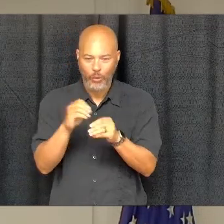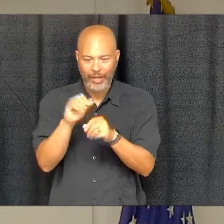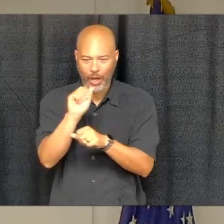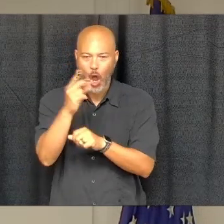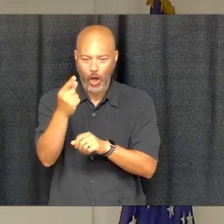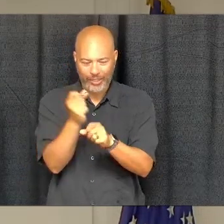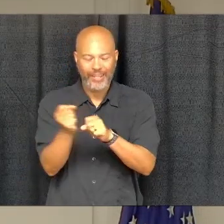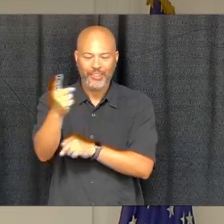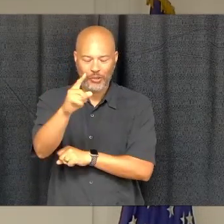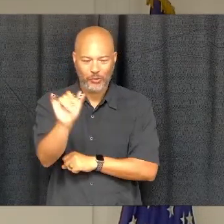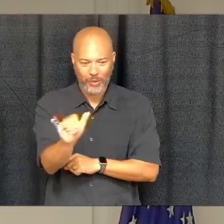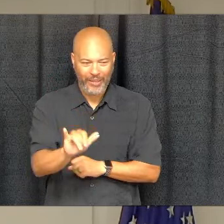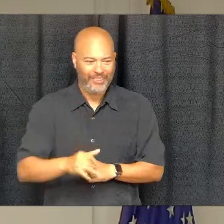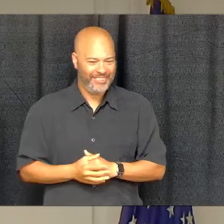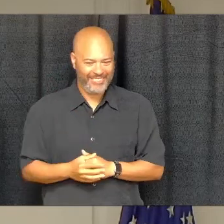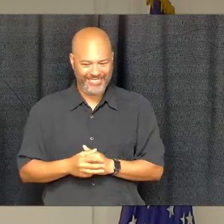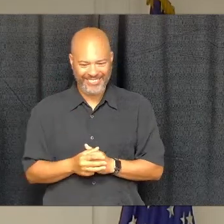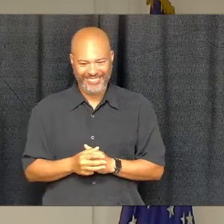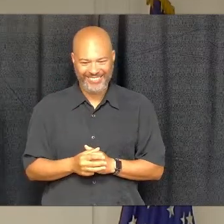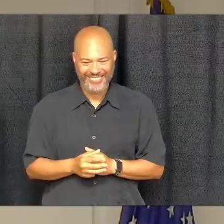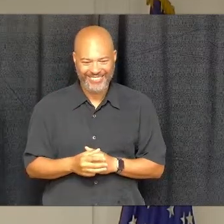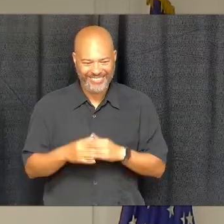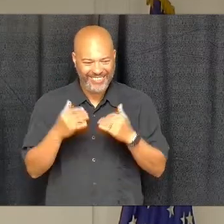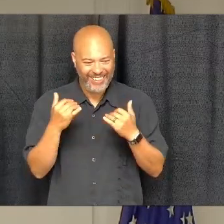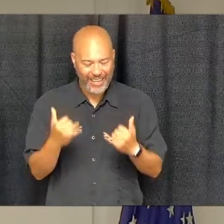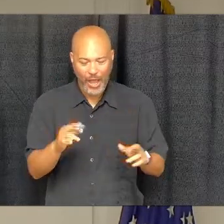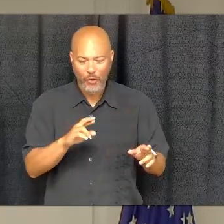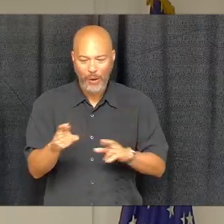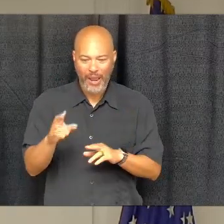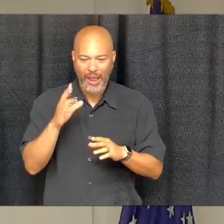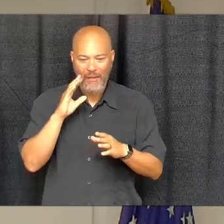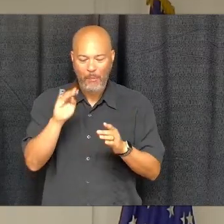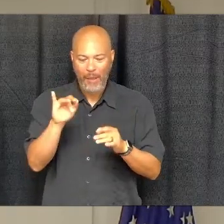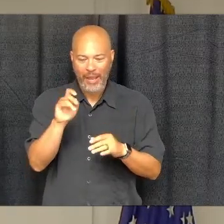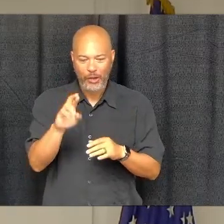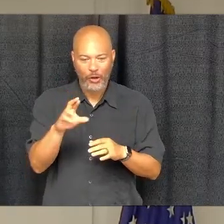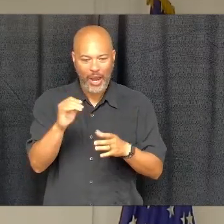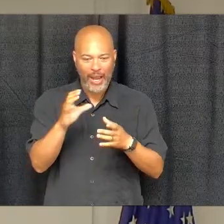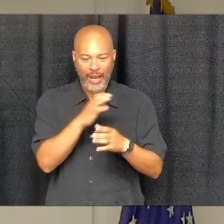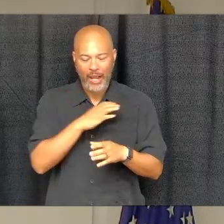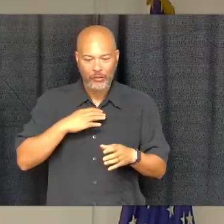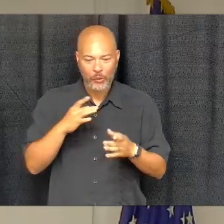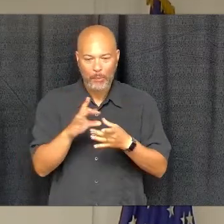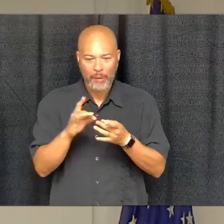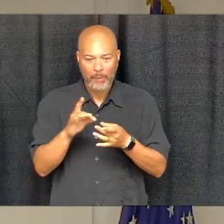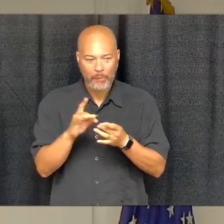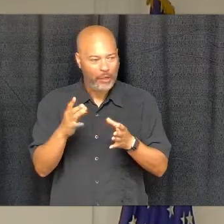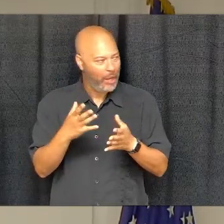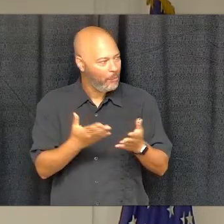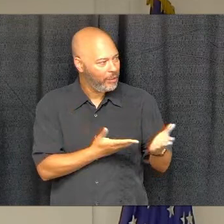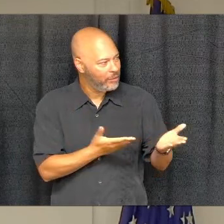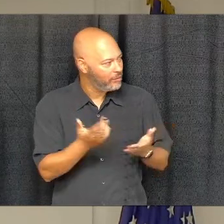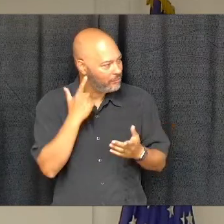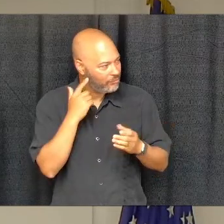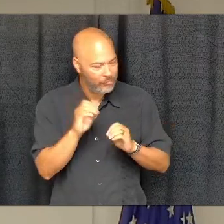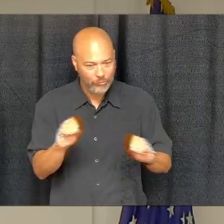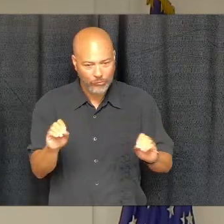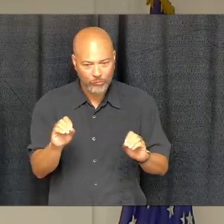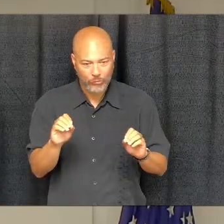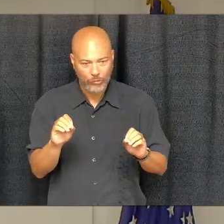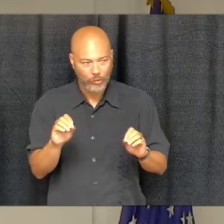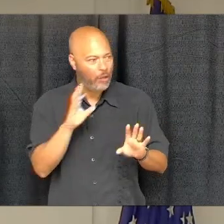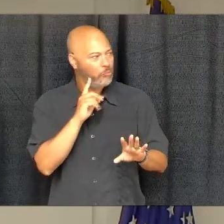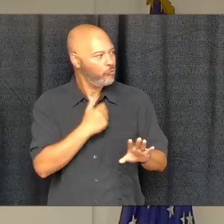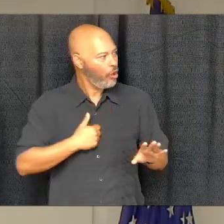too. Okay, we're now ready for mayor and council member comments. Anybody have a comment? Seeing none, we're ready.